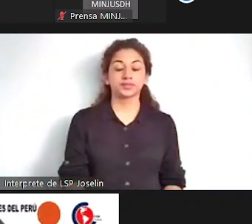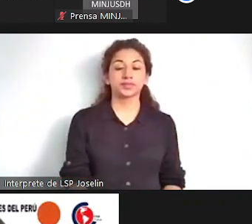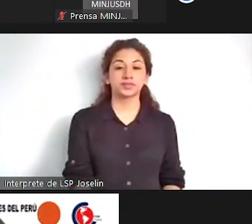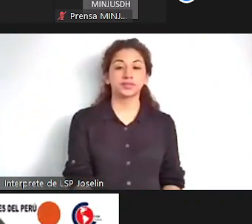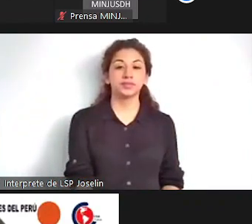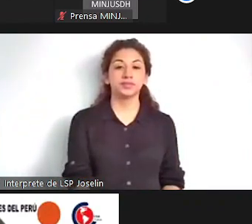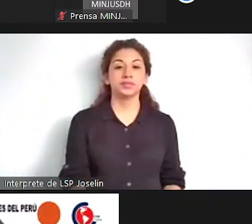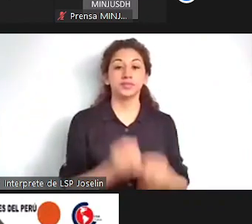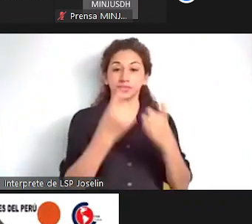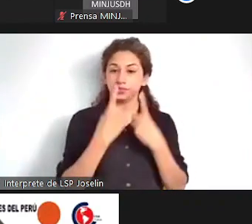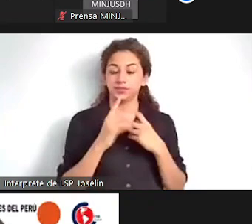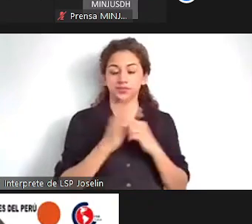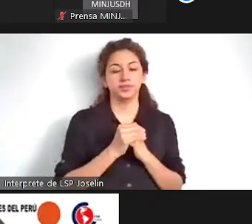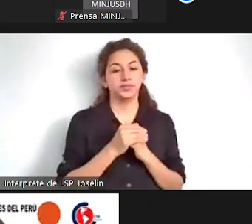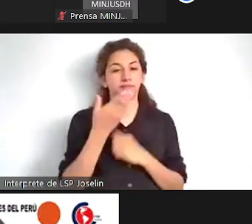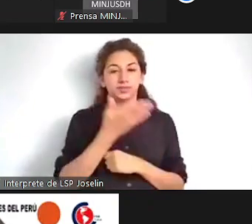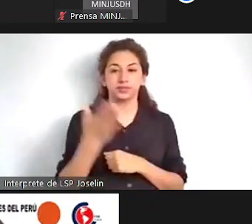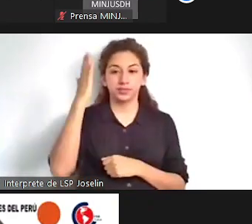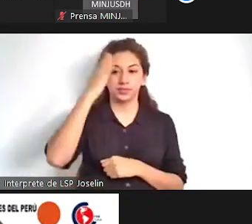questions